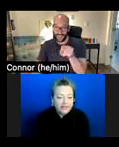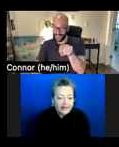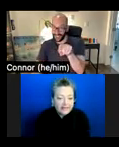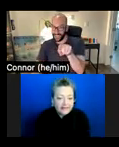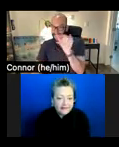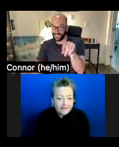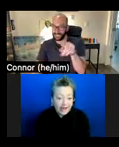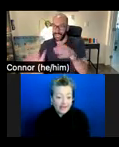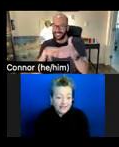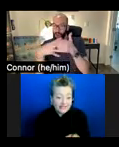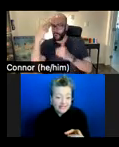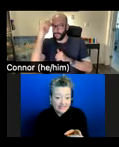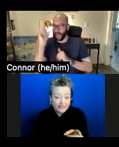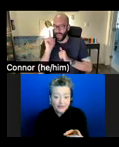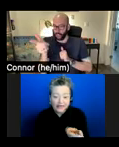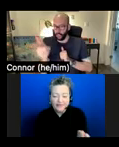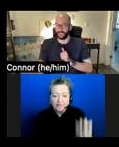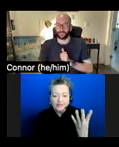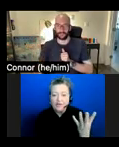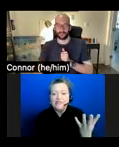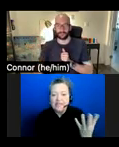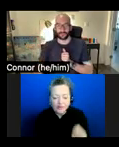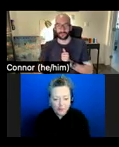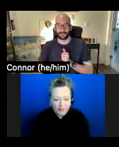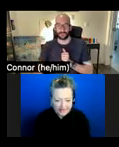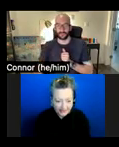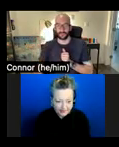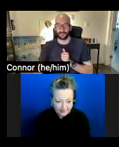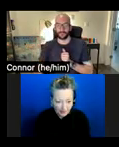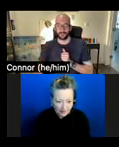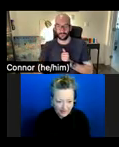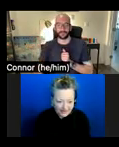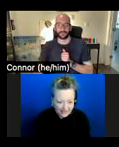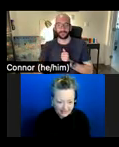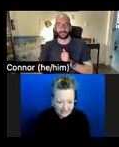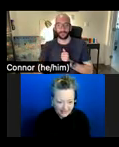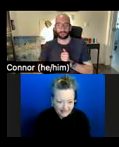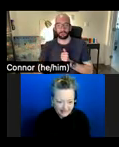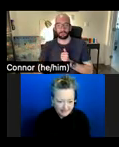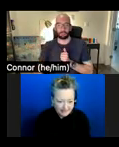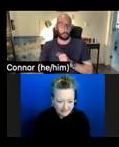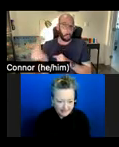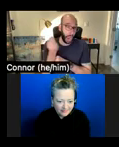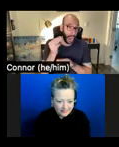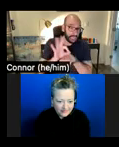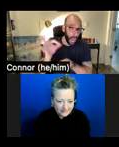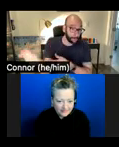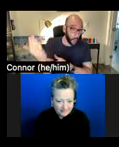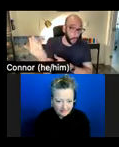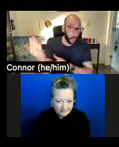can click on that. Ah, you see it says schedule for later, even pops up. It knows exactly what we need to do or what we want to do.